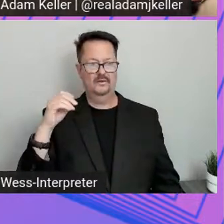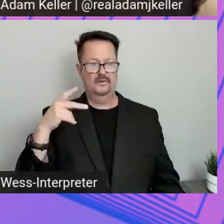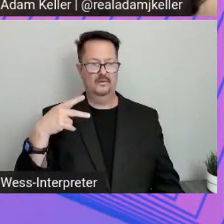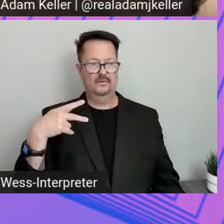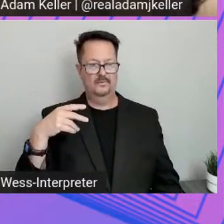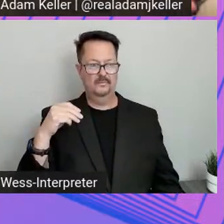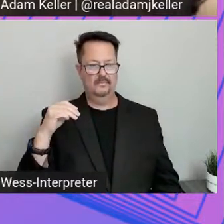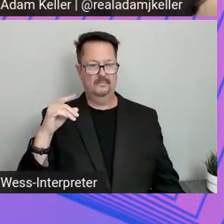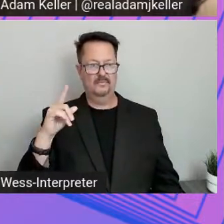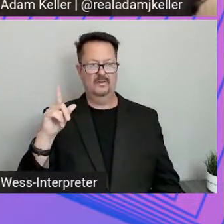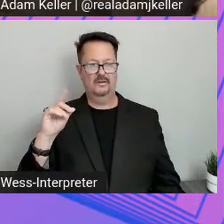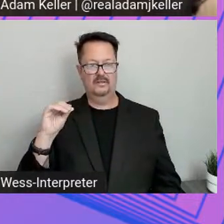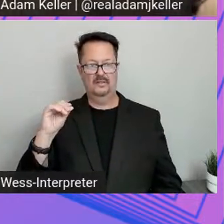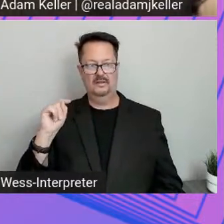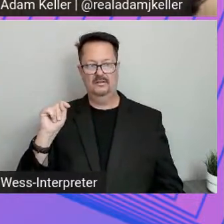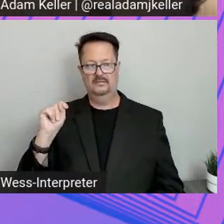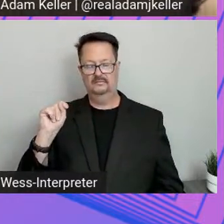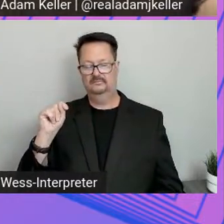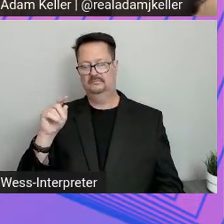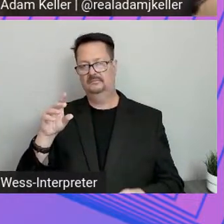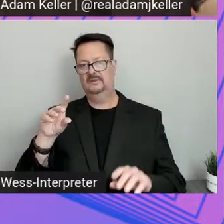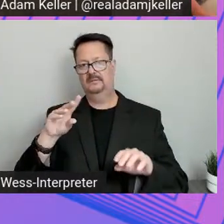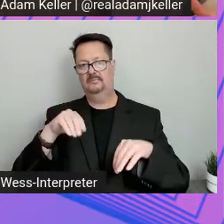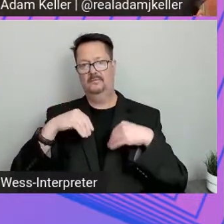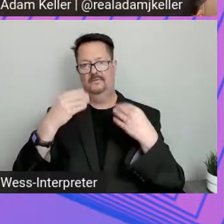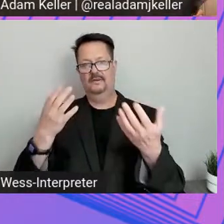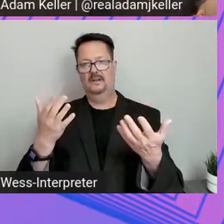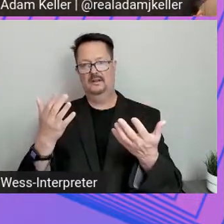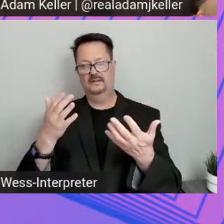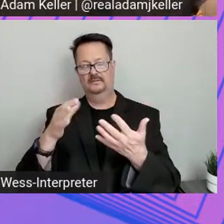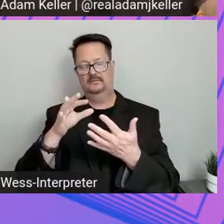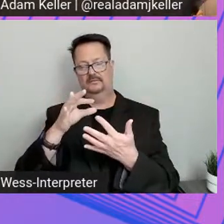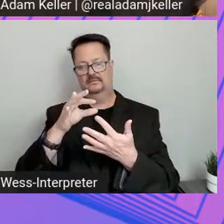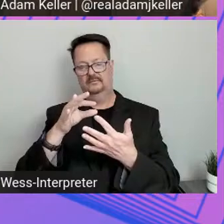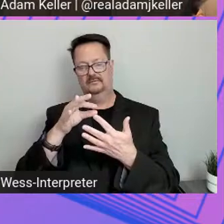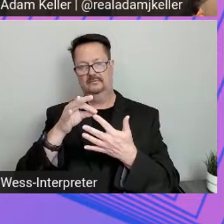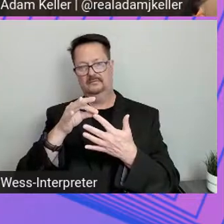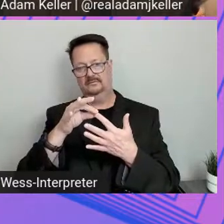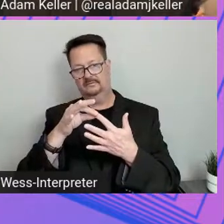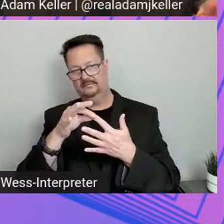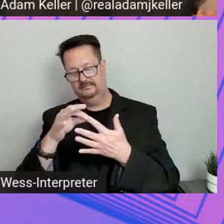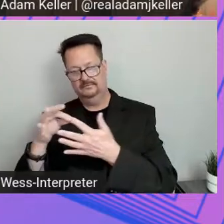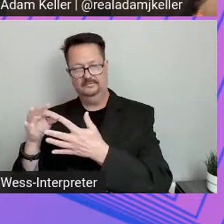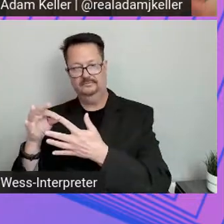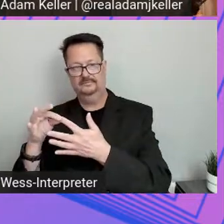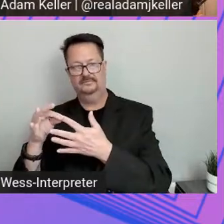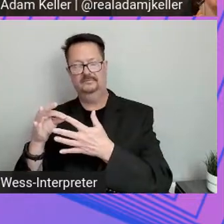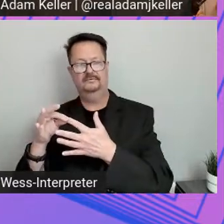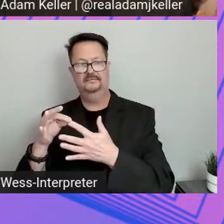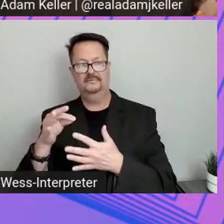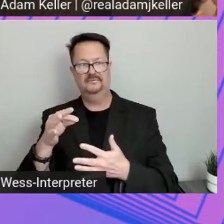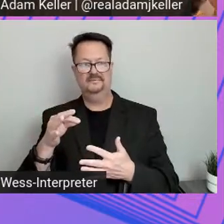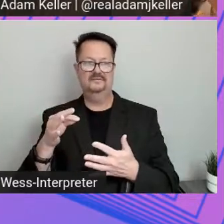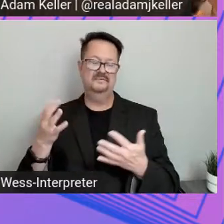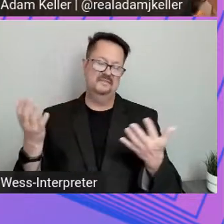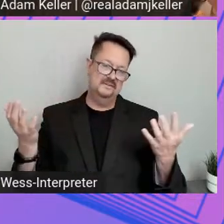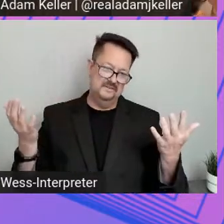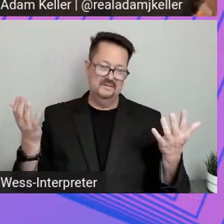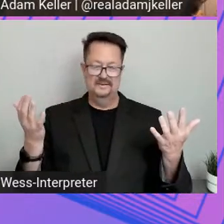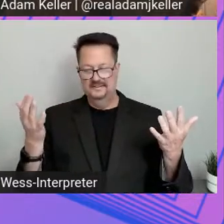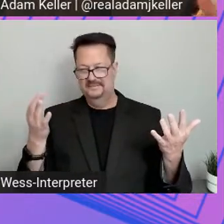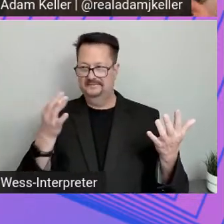it offers a fully guided experience that you don't have to be an expert in programming. Although I guess to know